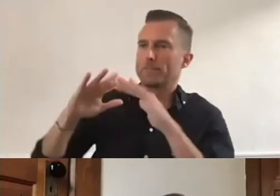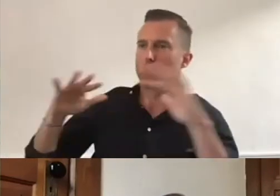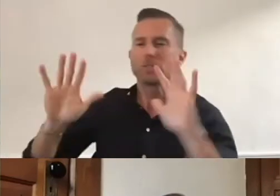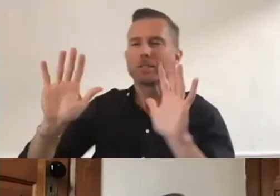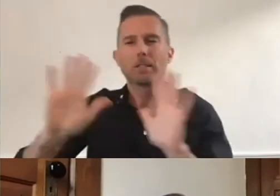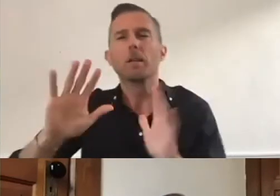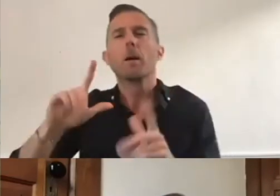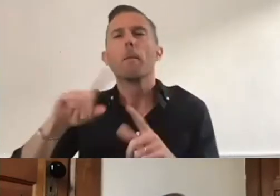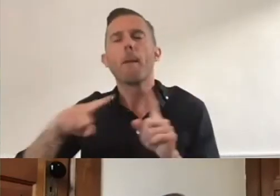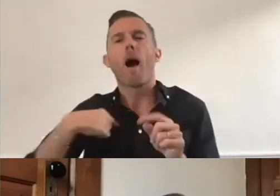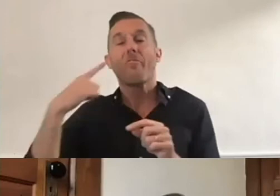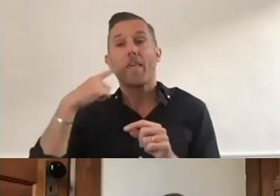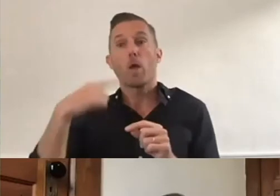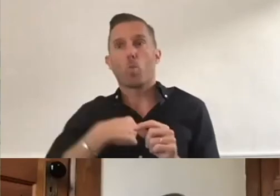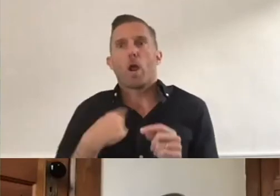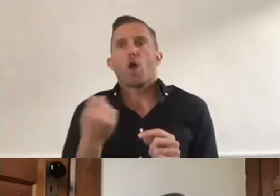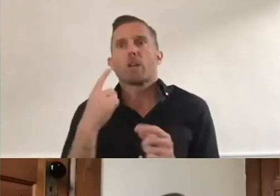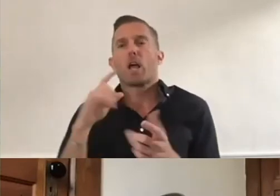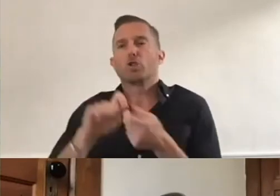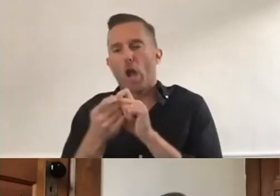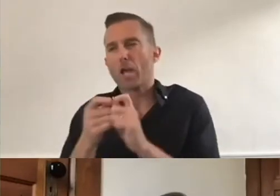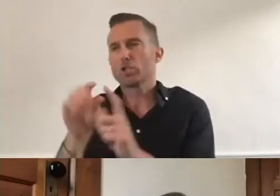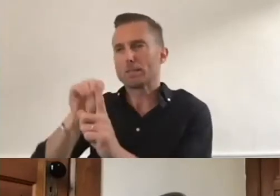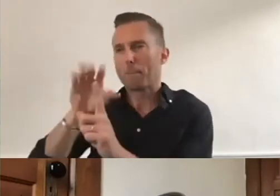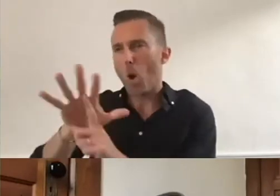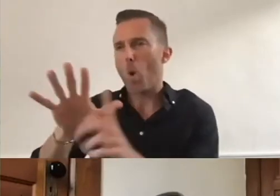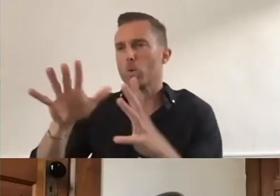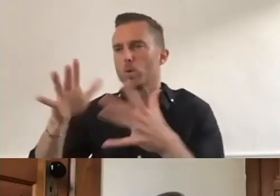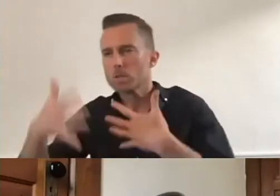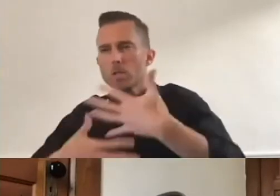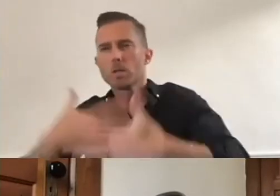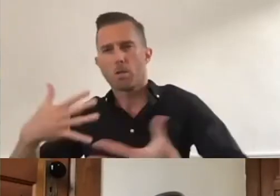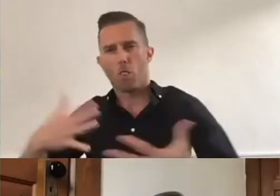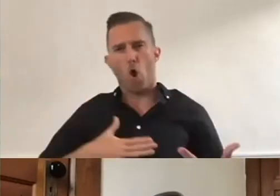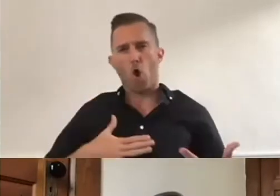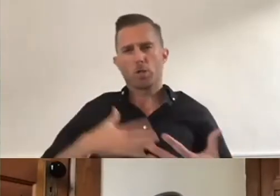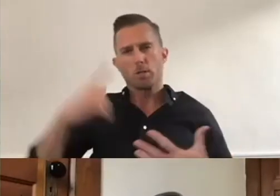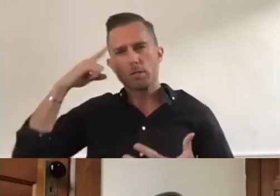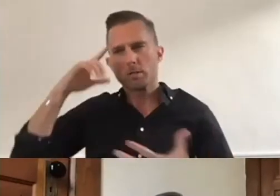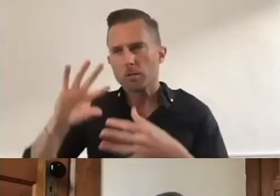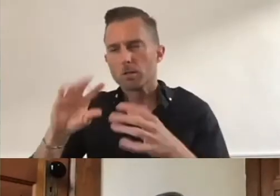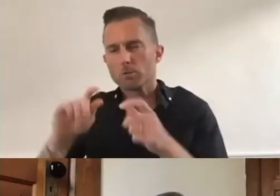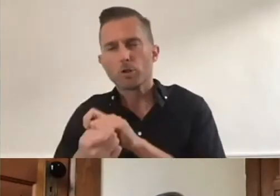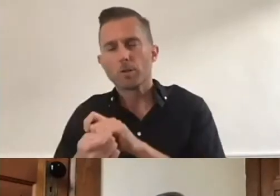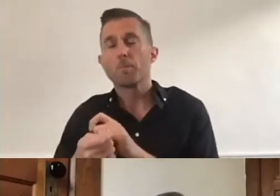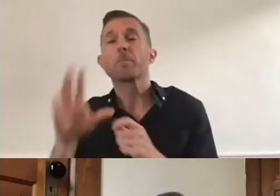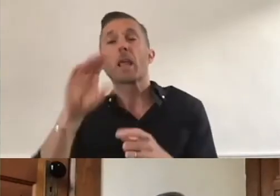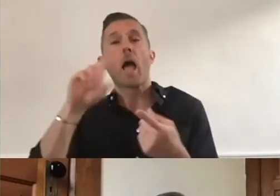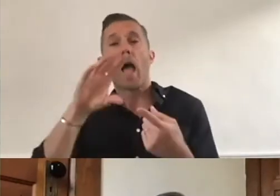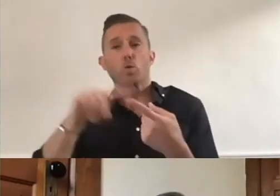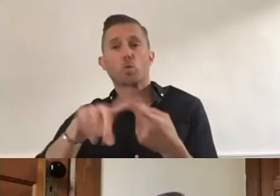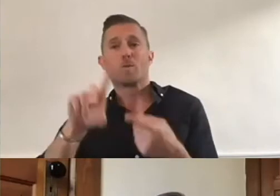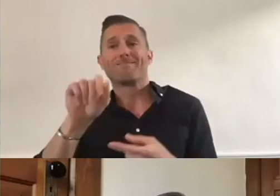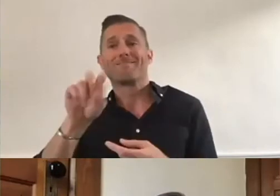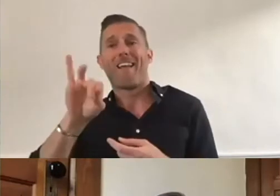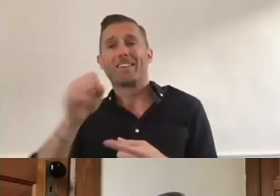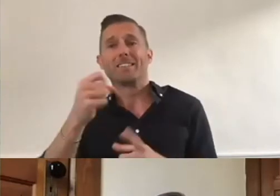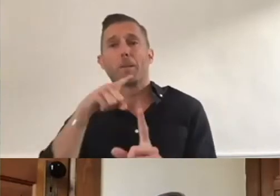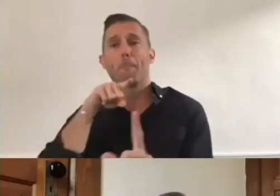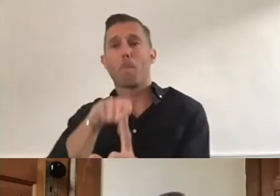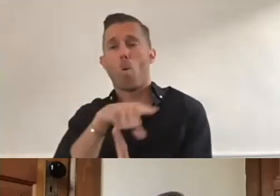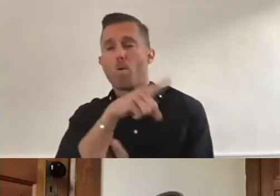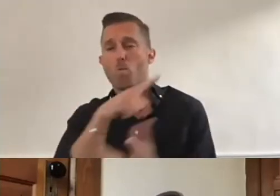it's exposure and education with our showrunners. To David's point, just going back to what he was saying, you